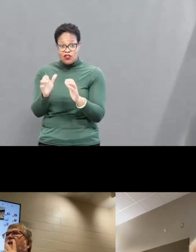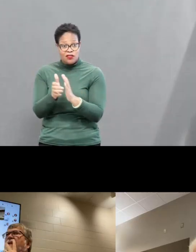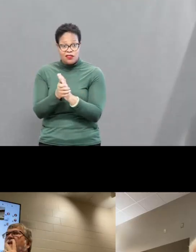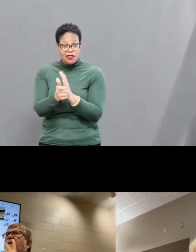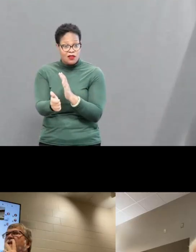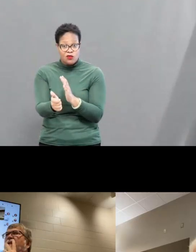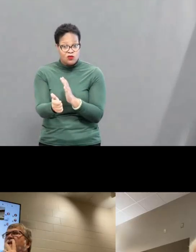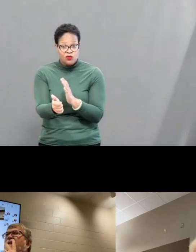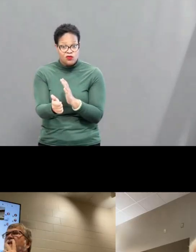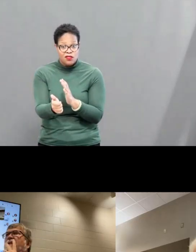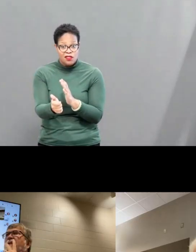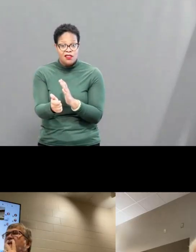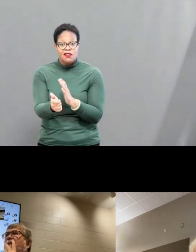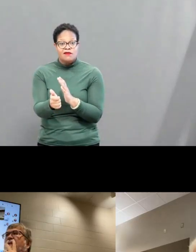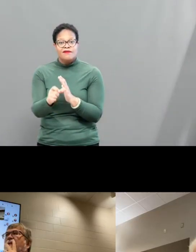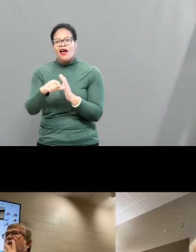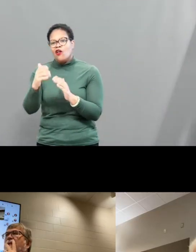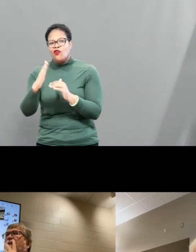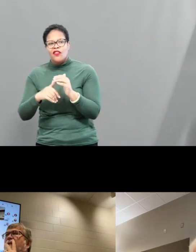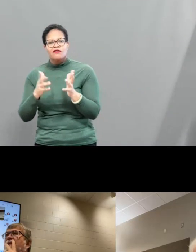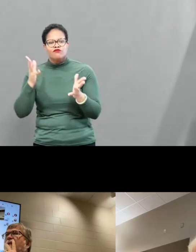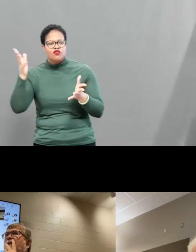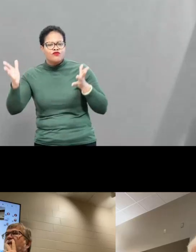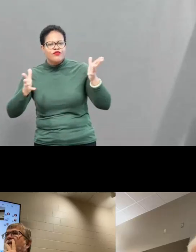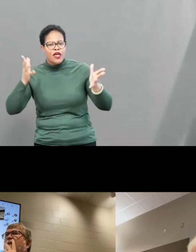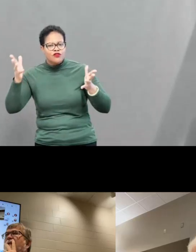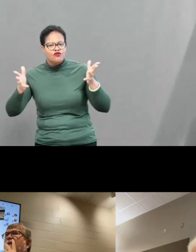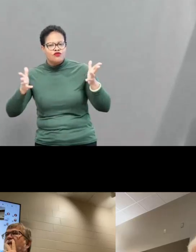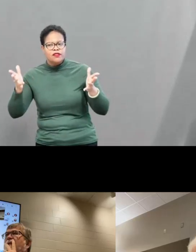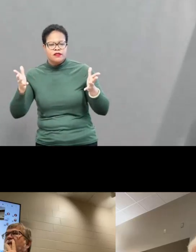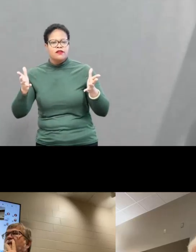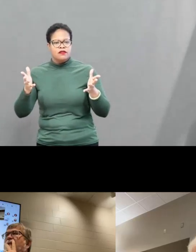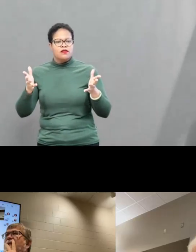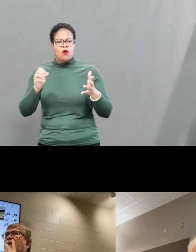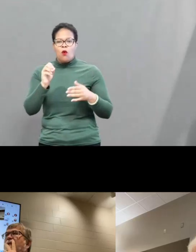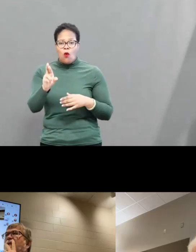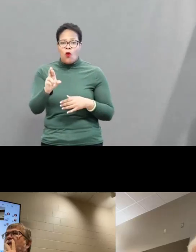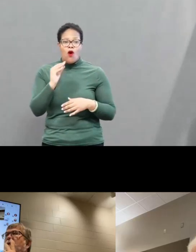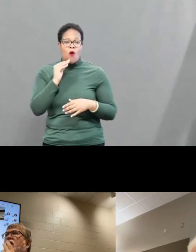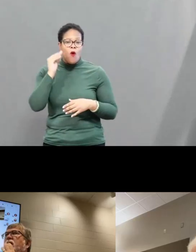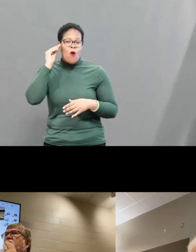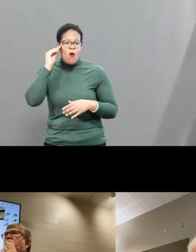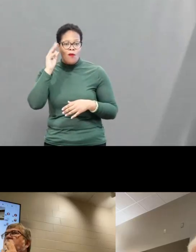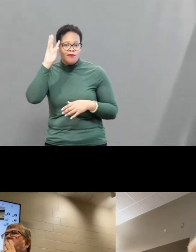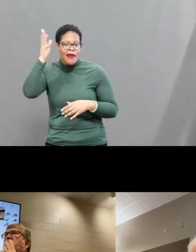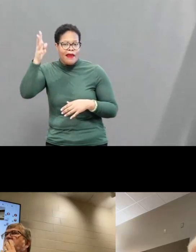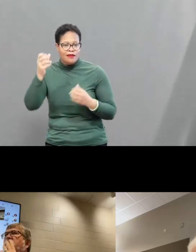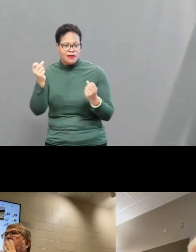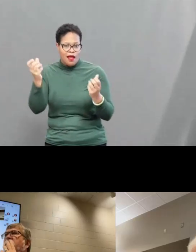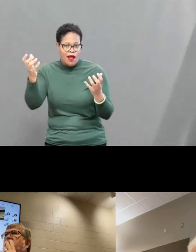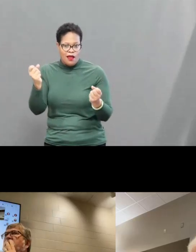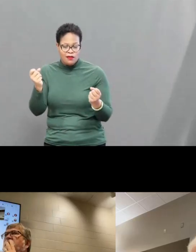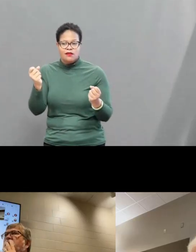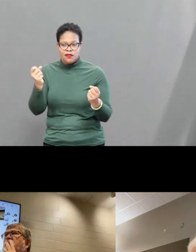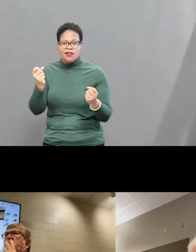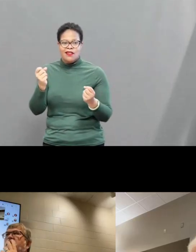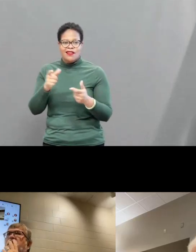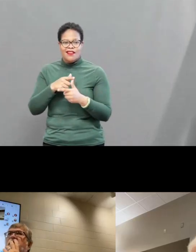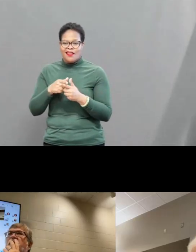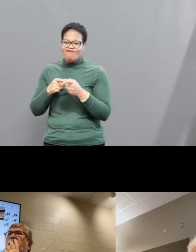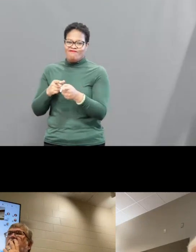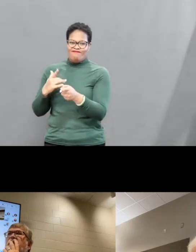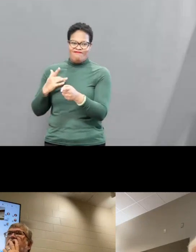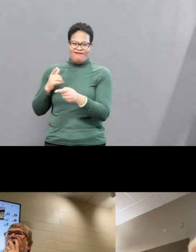skills, besides like gesturing and things of that nature, or homemade signs, they have to